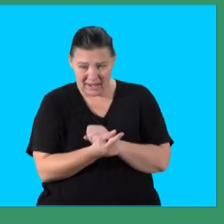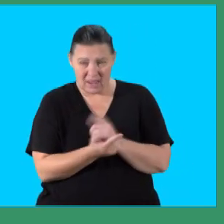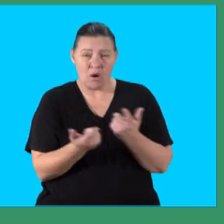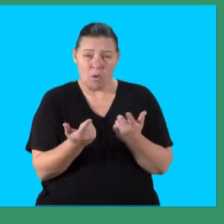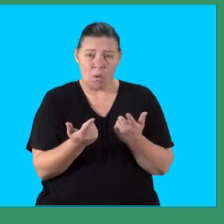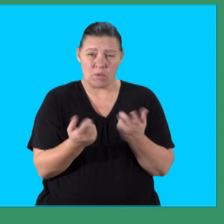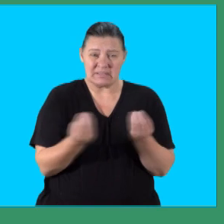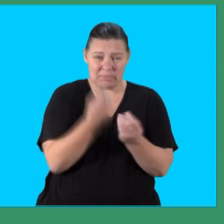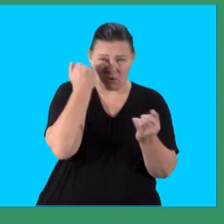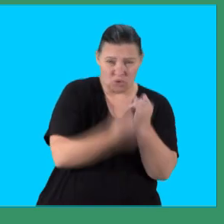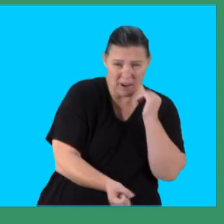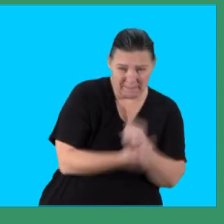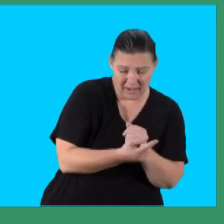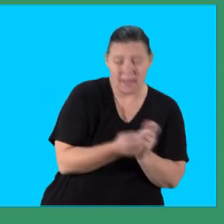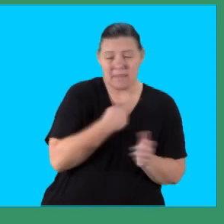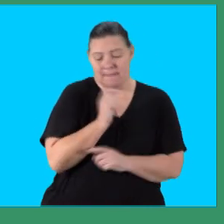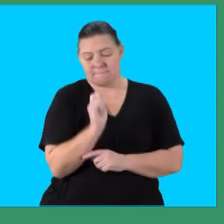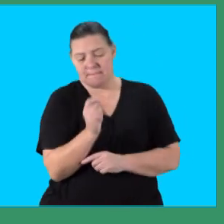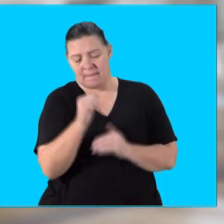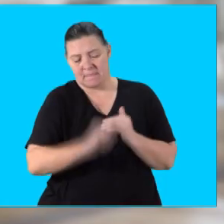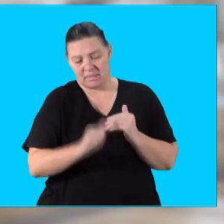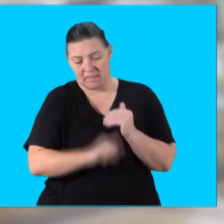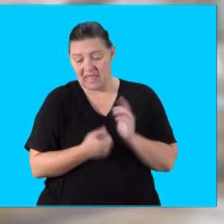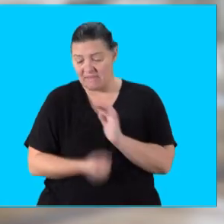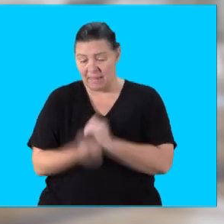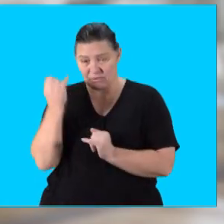a specified premium. Now, let